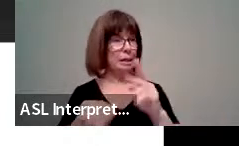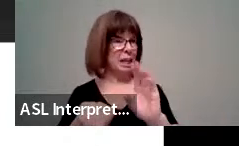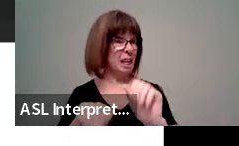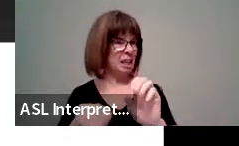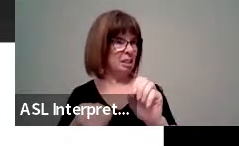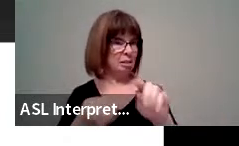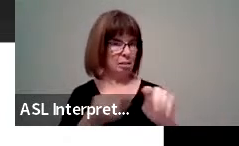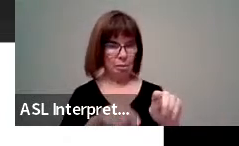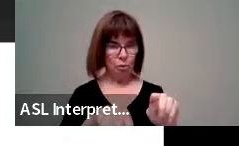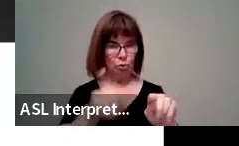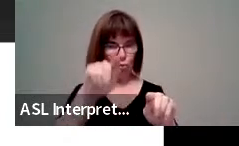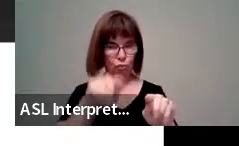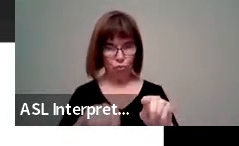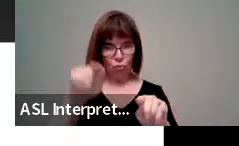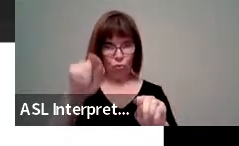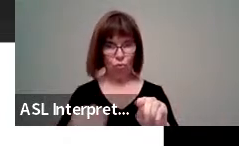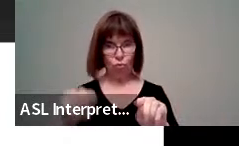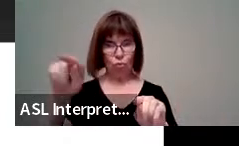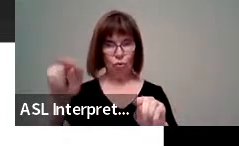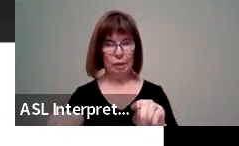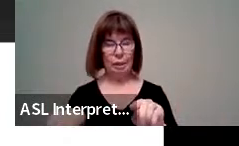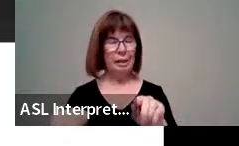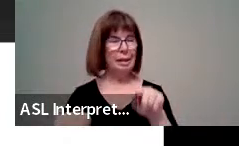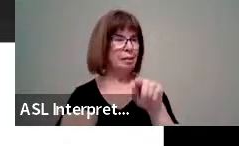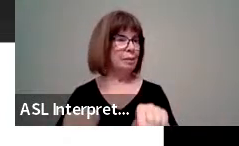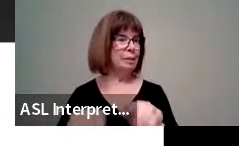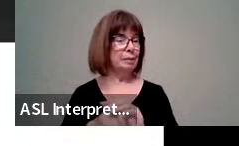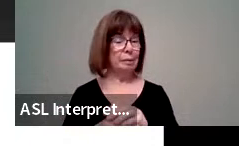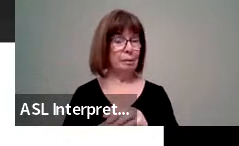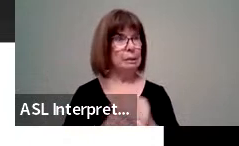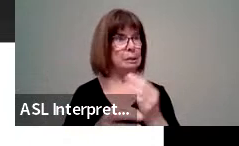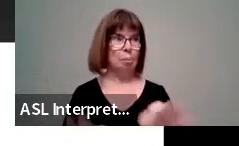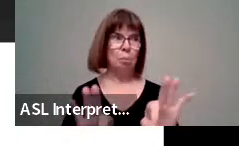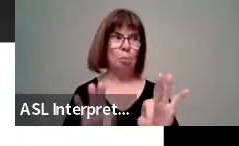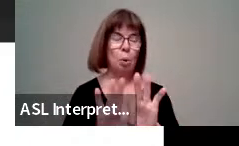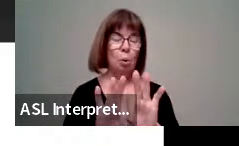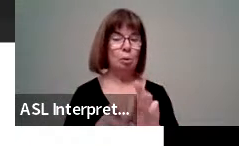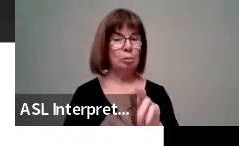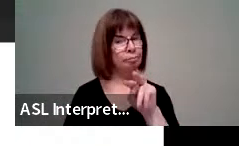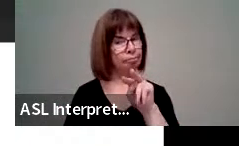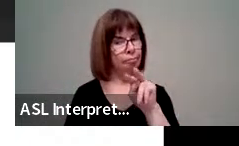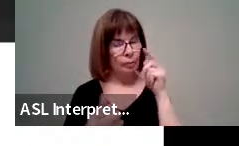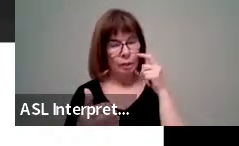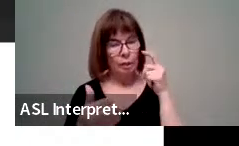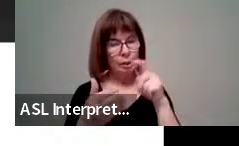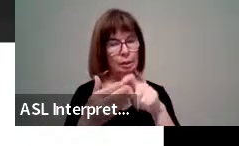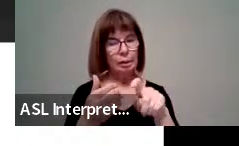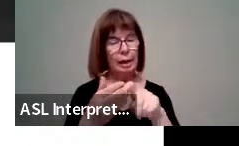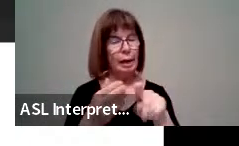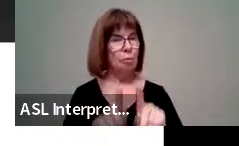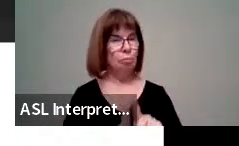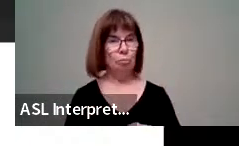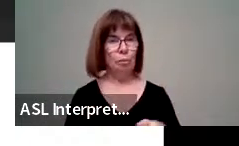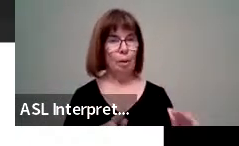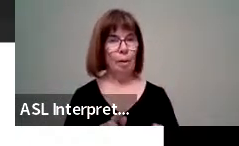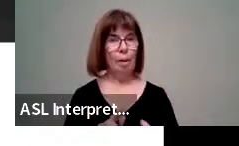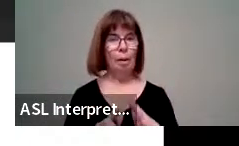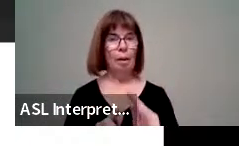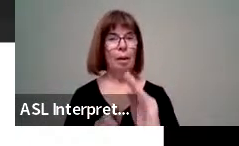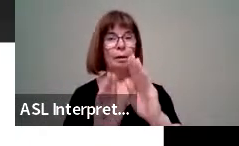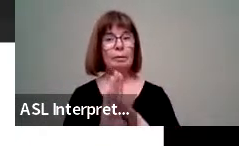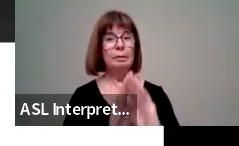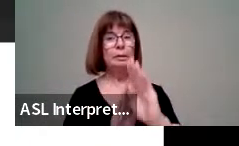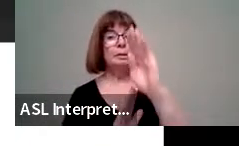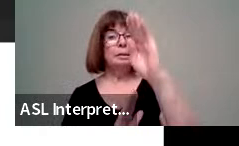County. This curve or epicurve is important to note that there was a peak in the early part